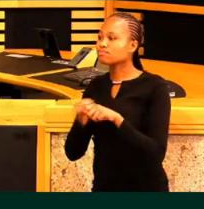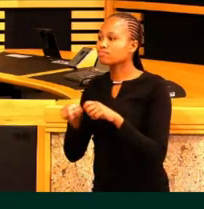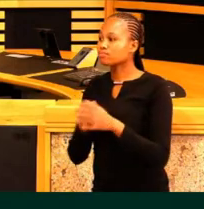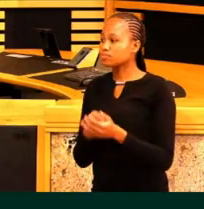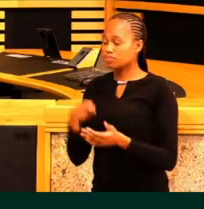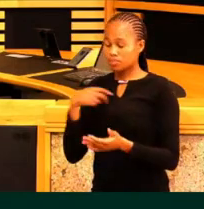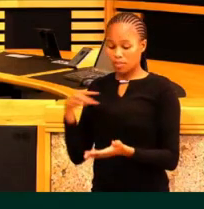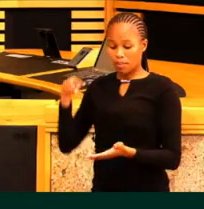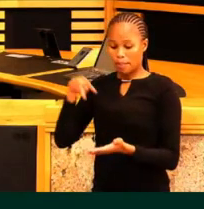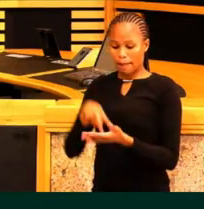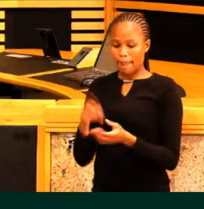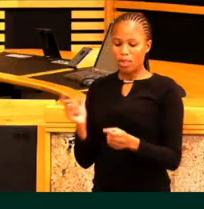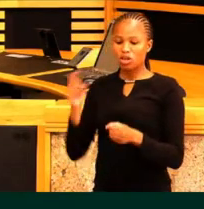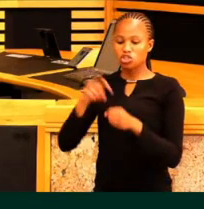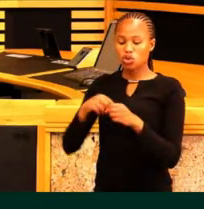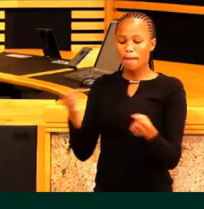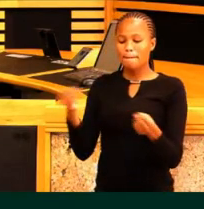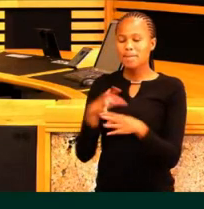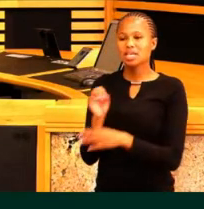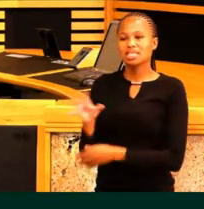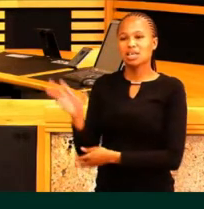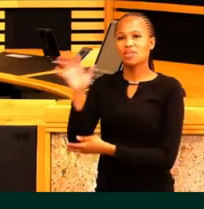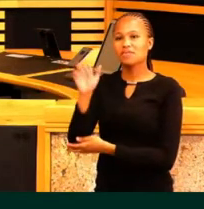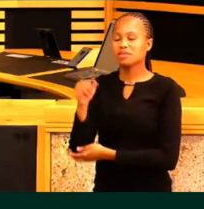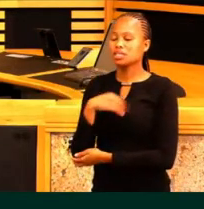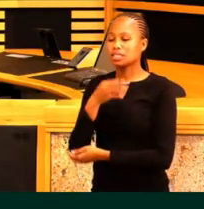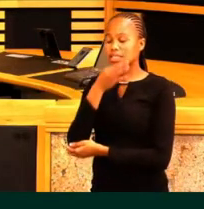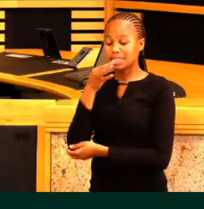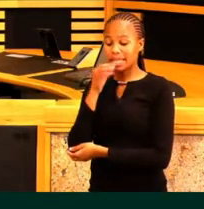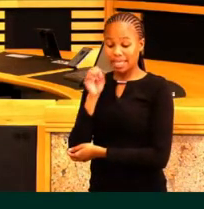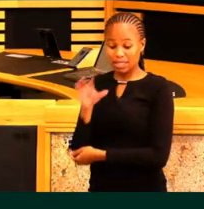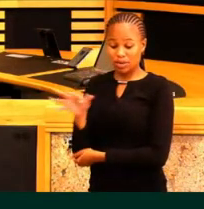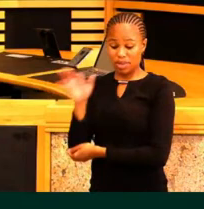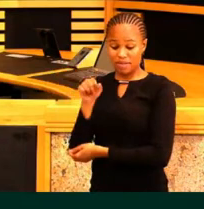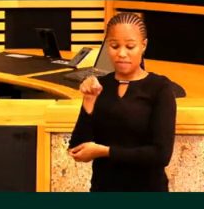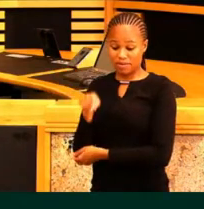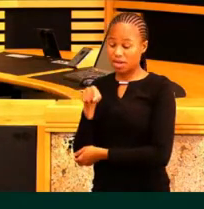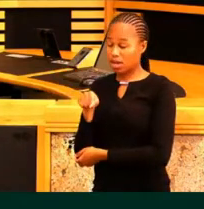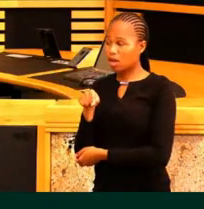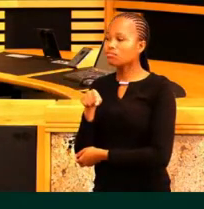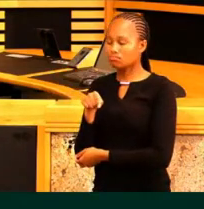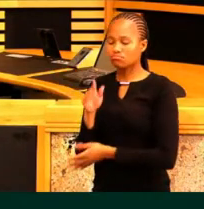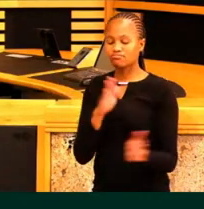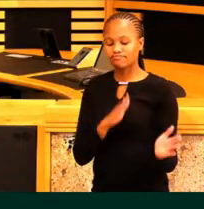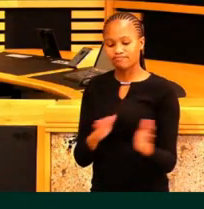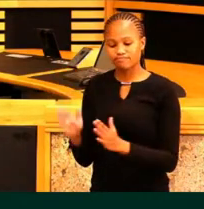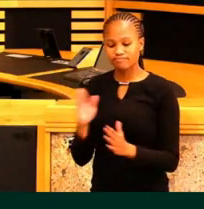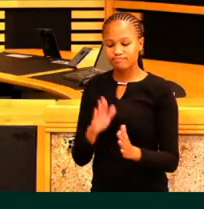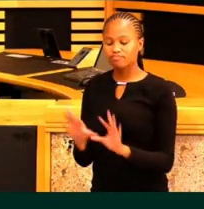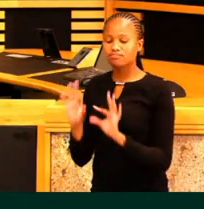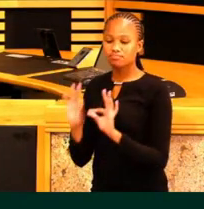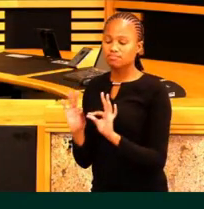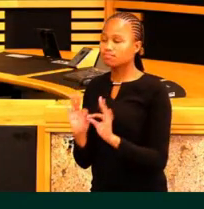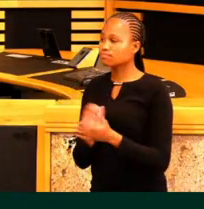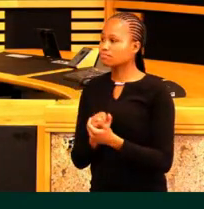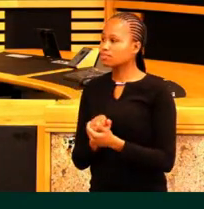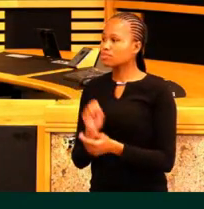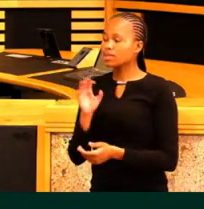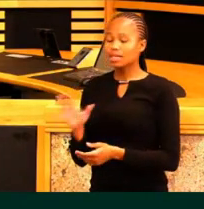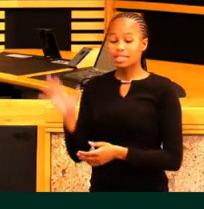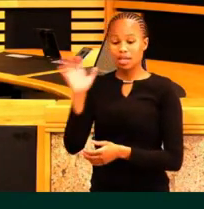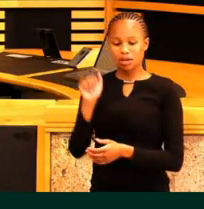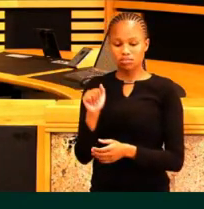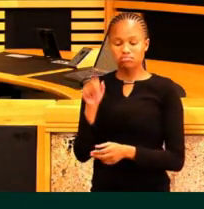Here joining many South Africans to say South Africa is coming right South Africa is looking